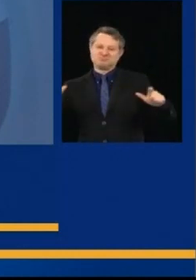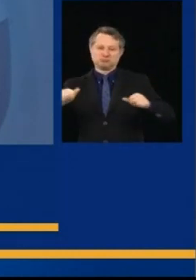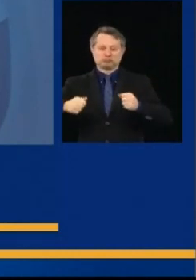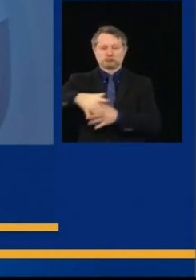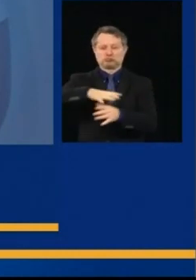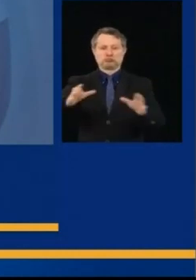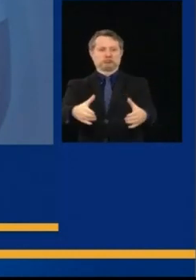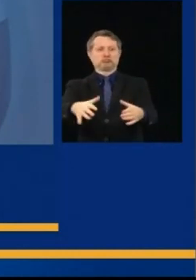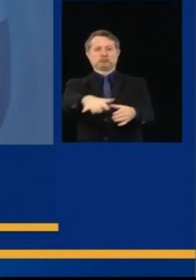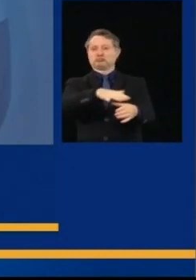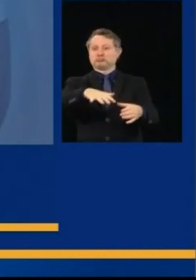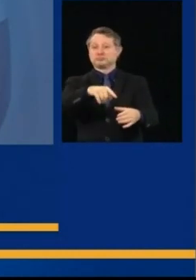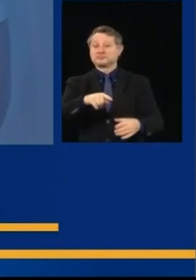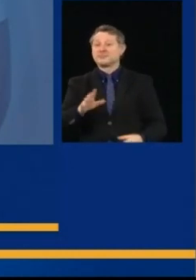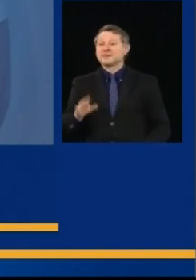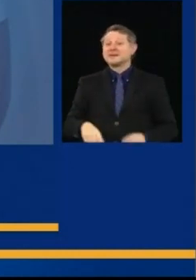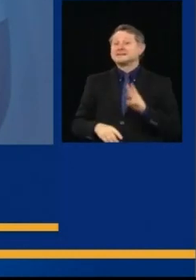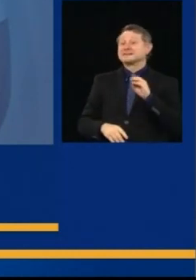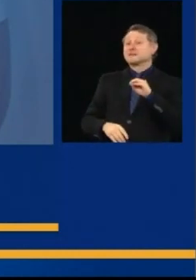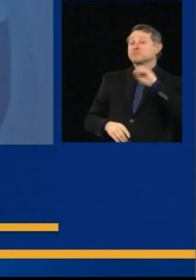60% of these children